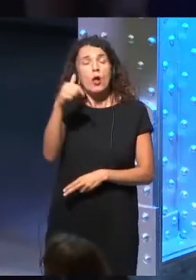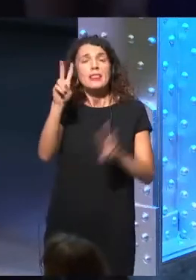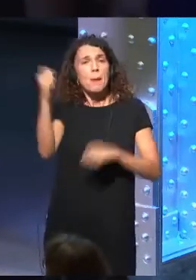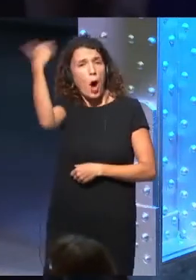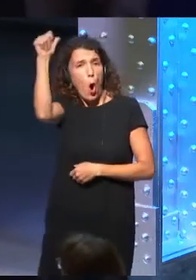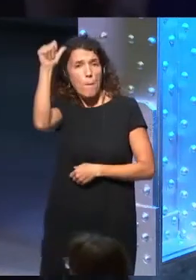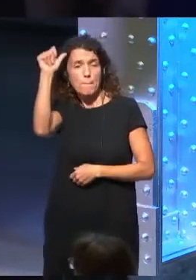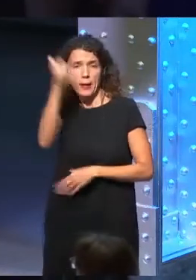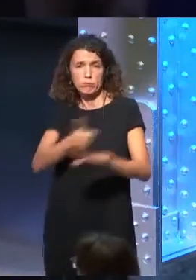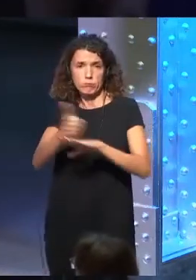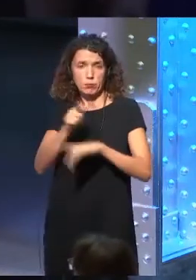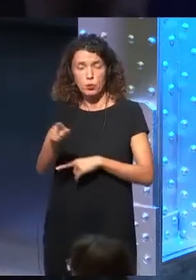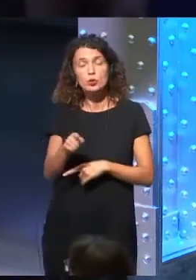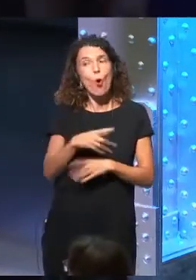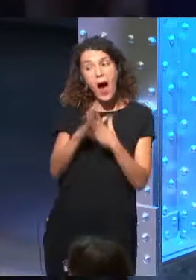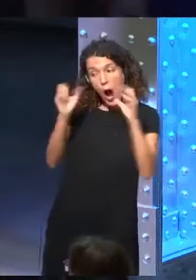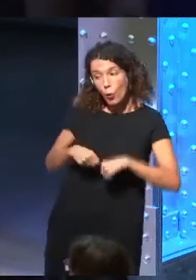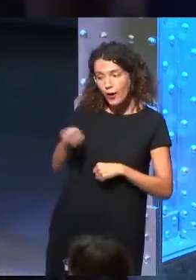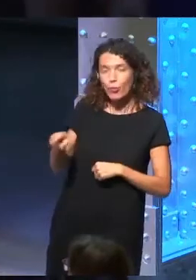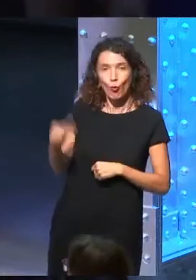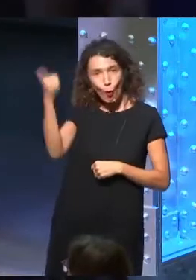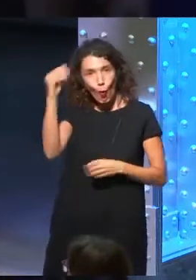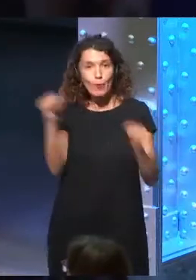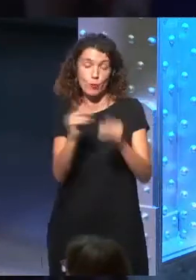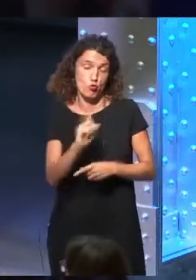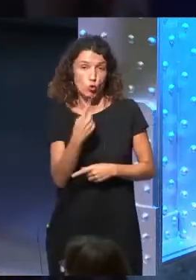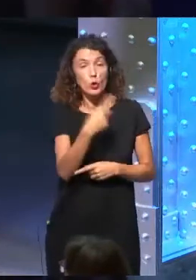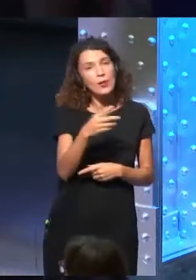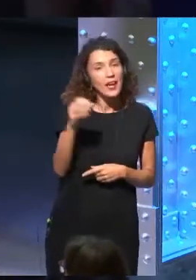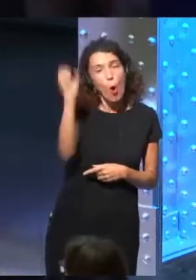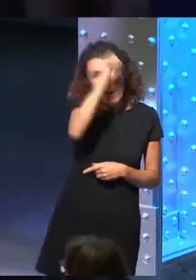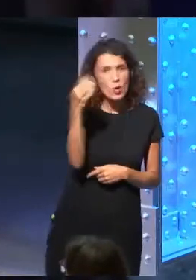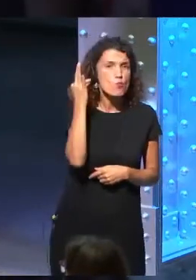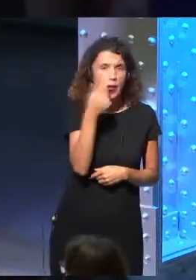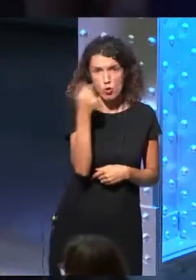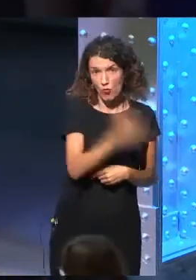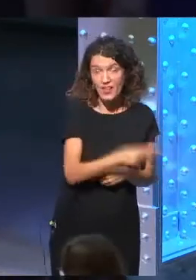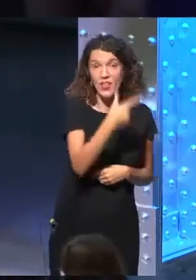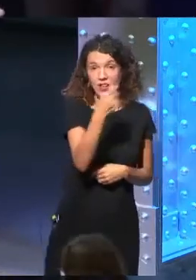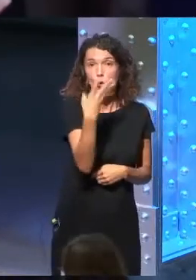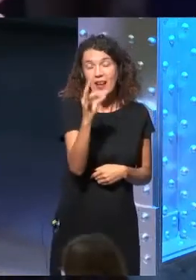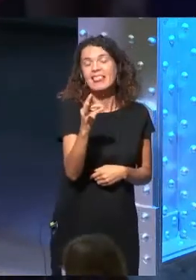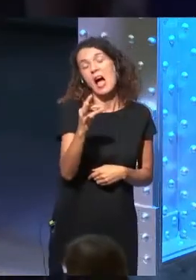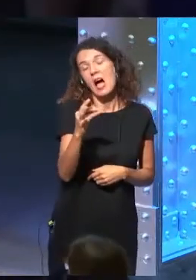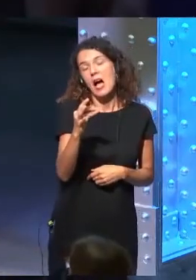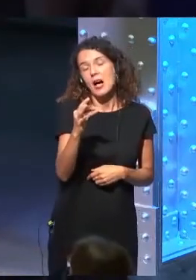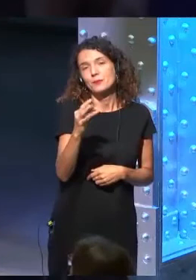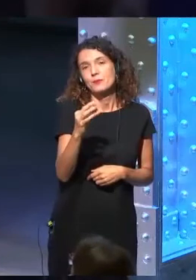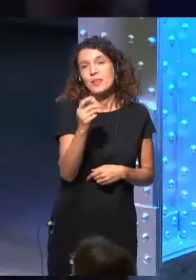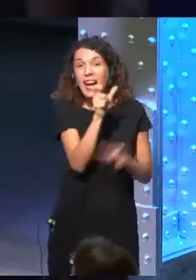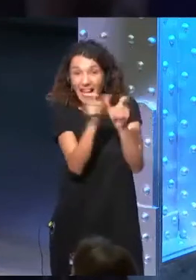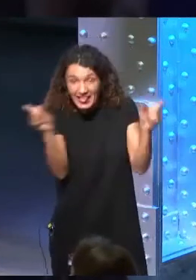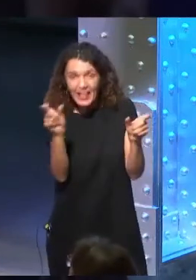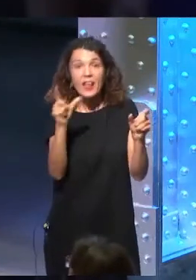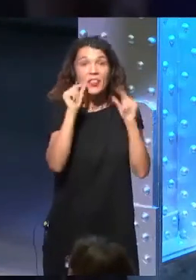allowed to speak. And in some ways, the 140 characters of a tweet act as a rather good magnifying glass